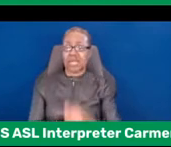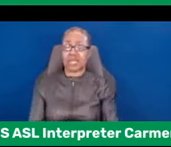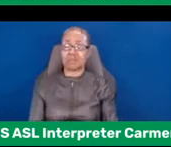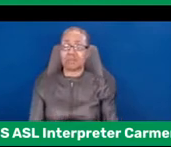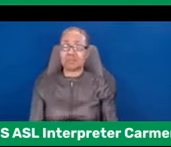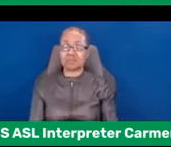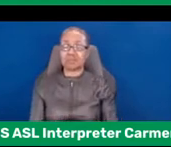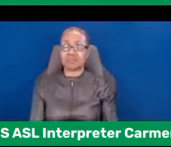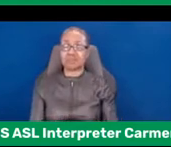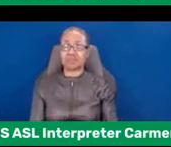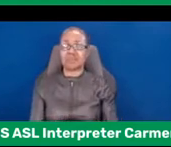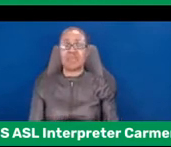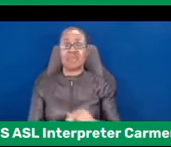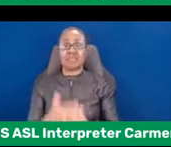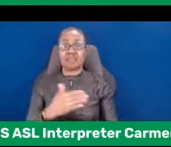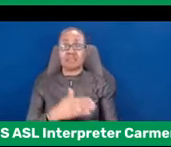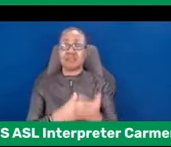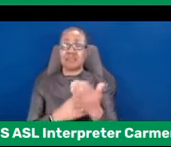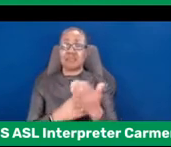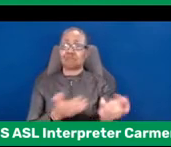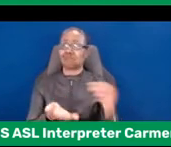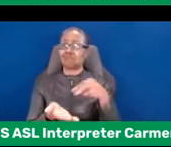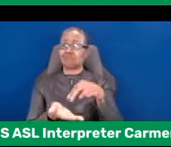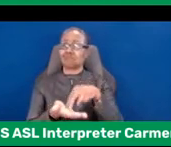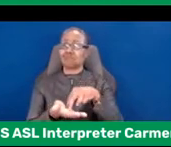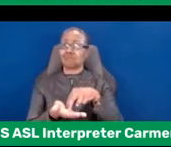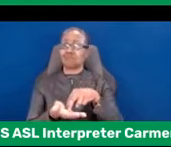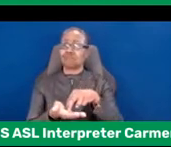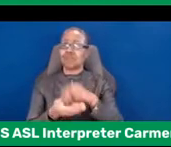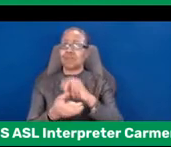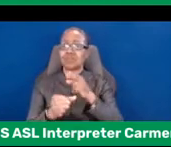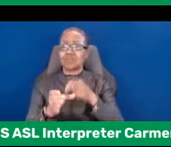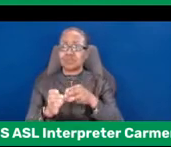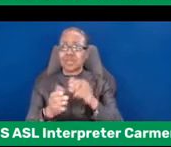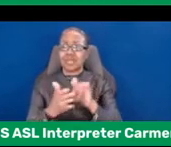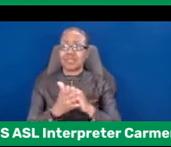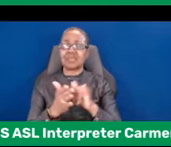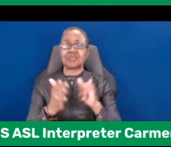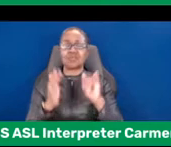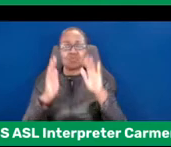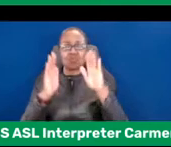for getting up today and for participating in this great life we have.